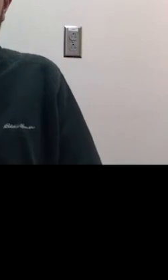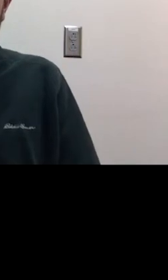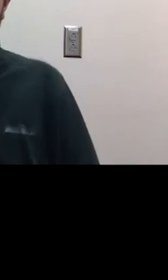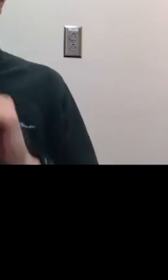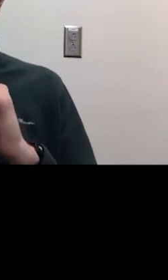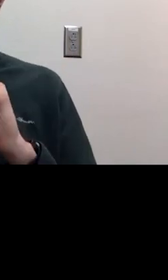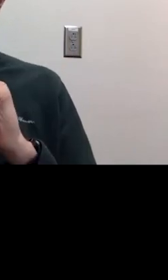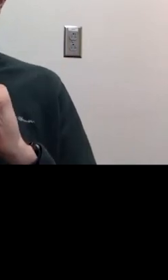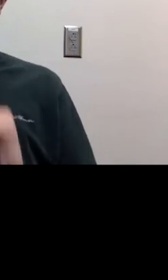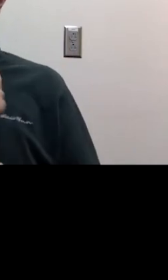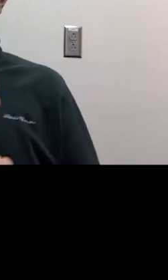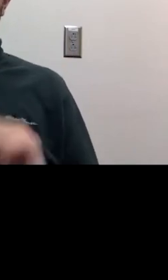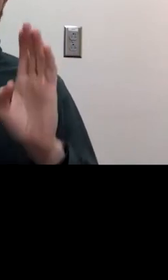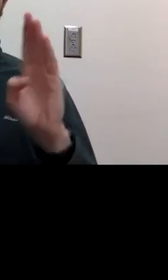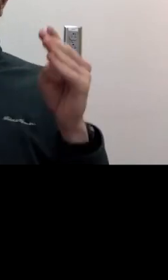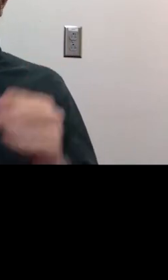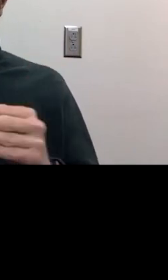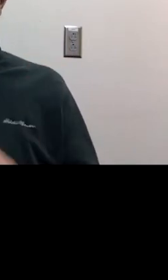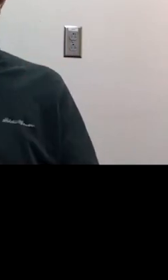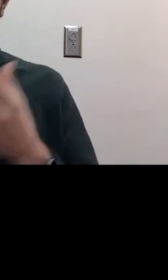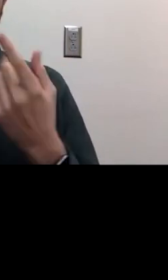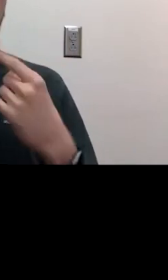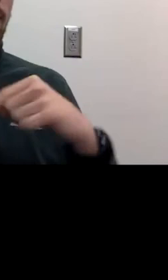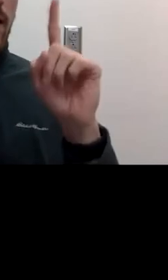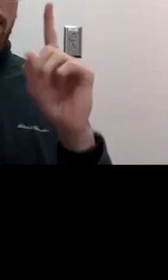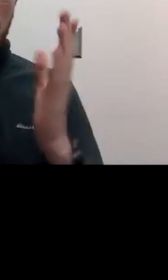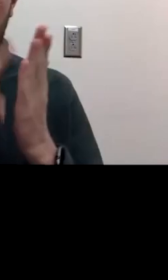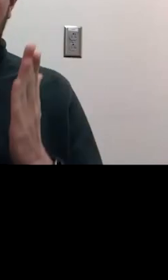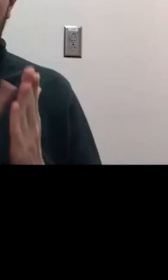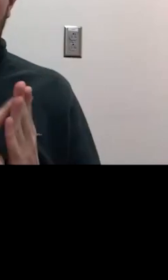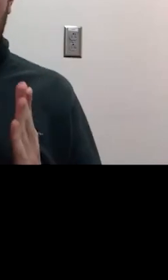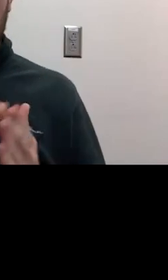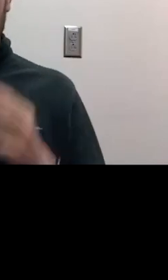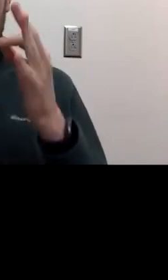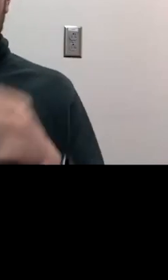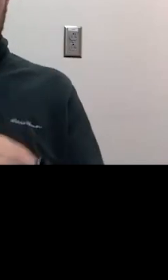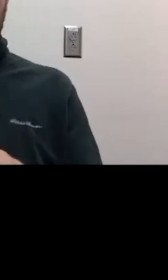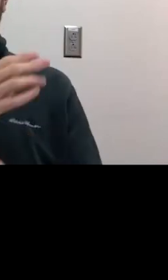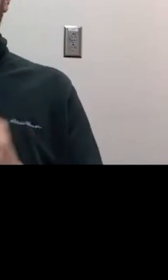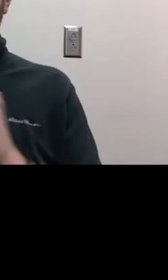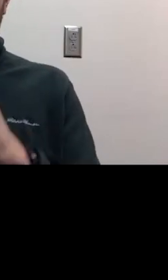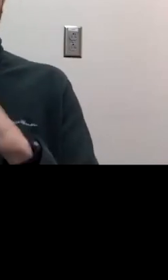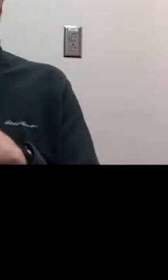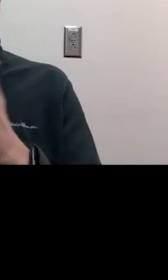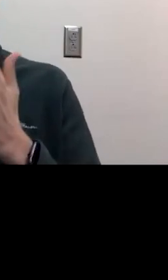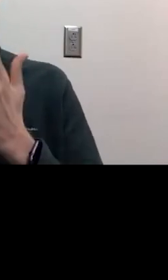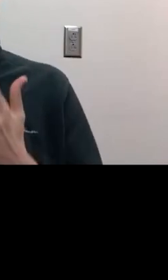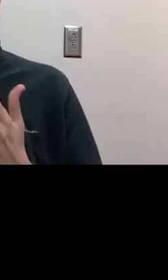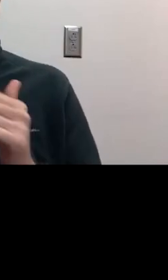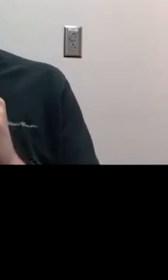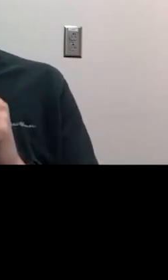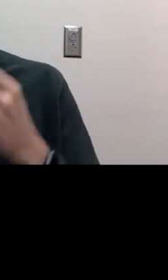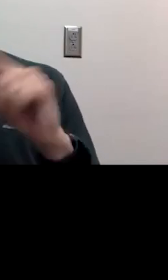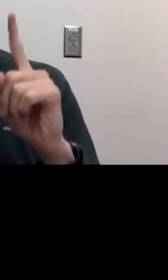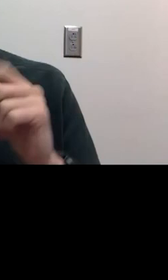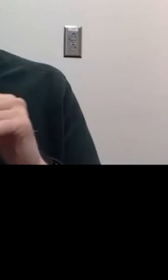do we focus on both effectiveness research in our decision making, but then also on implementation research? Like, how does this work, and how do you